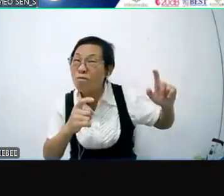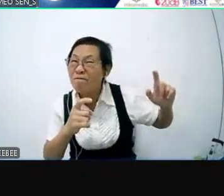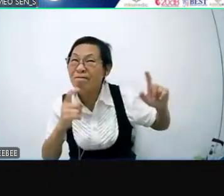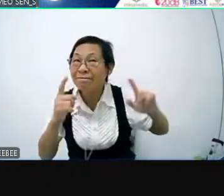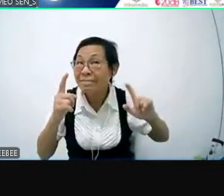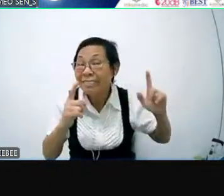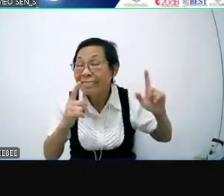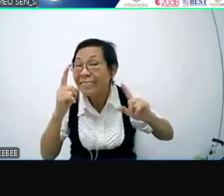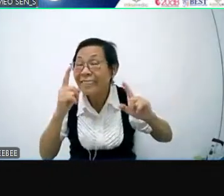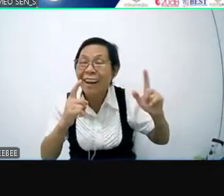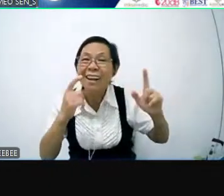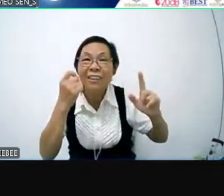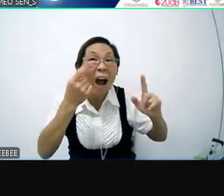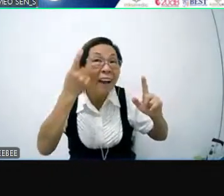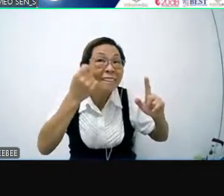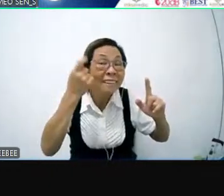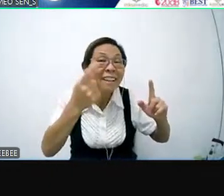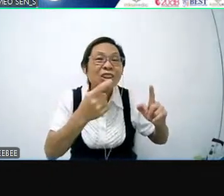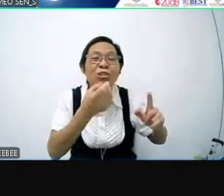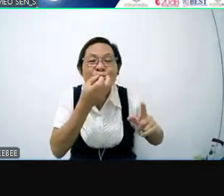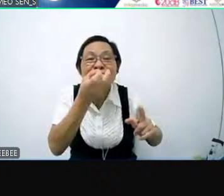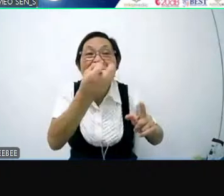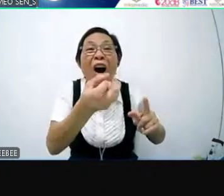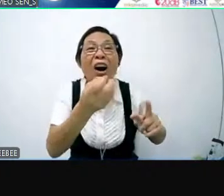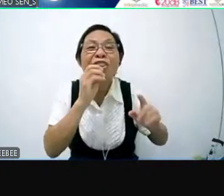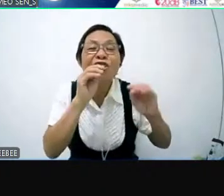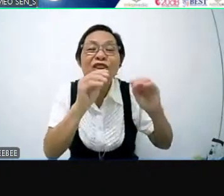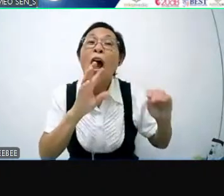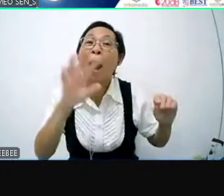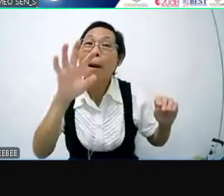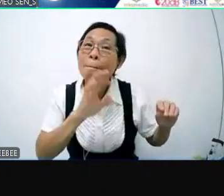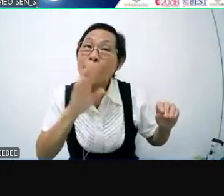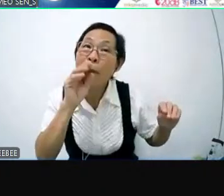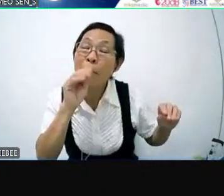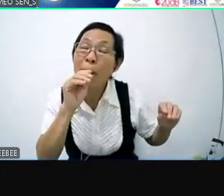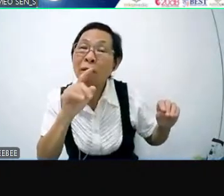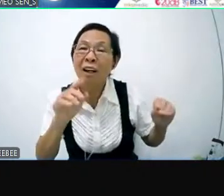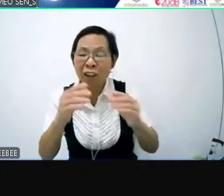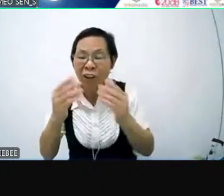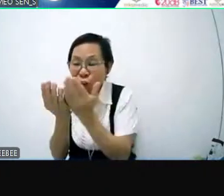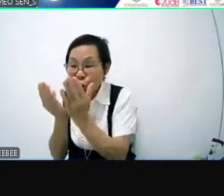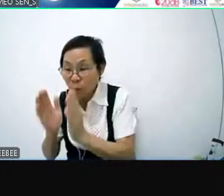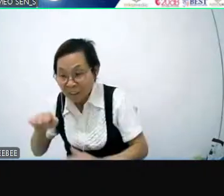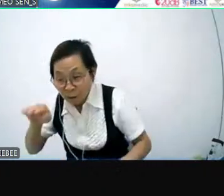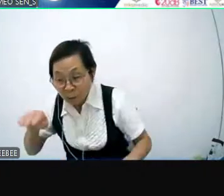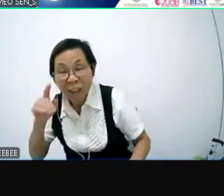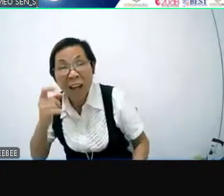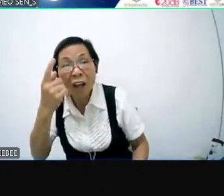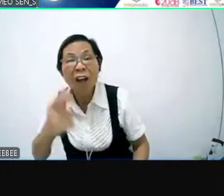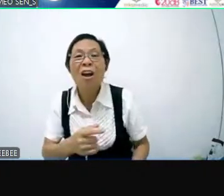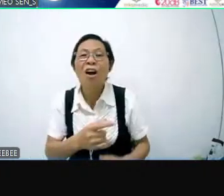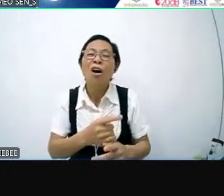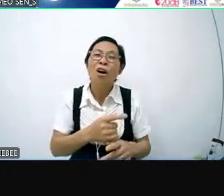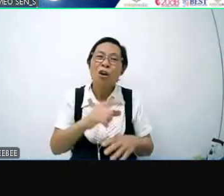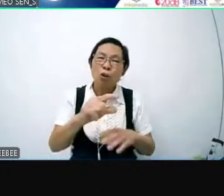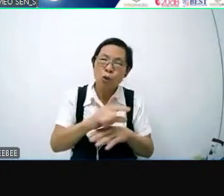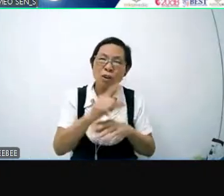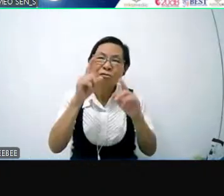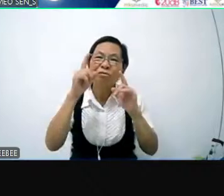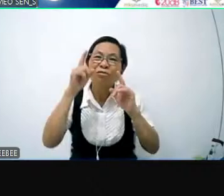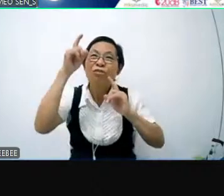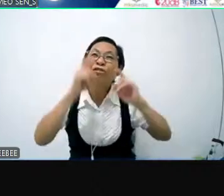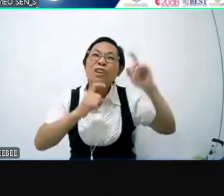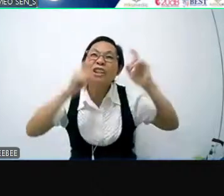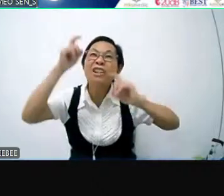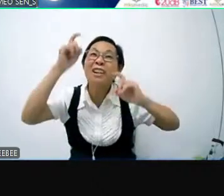to understand what you have been said. Okay. Second, use your visual aids or written instructions